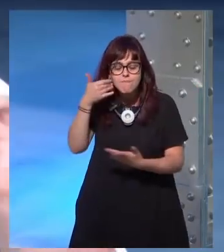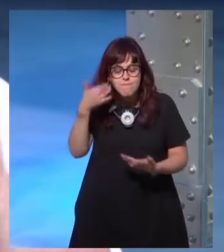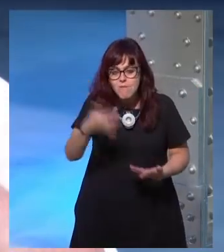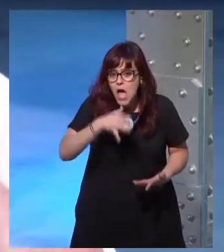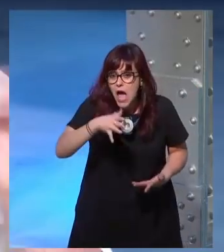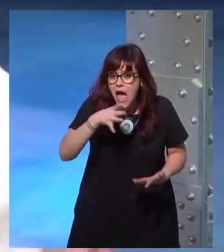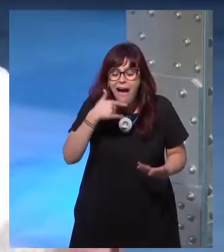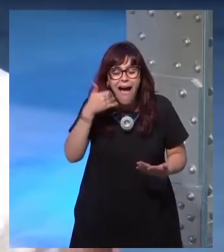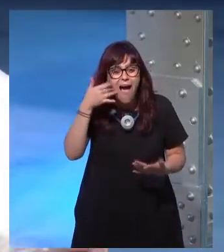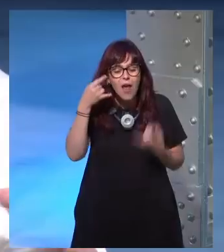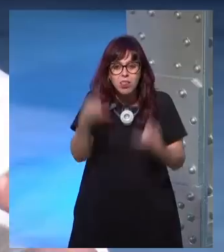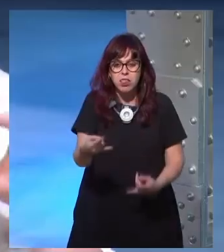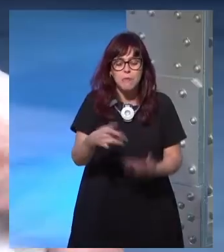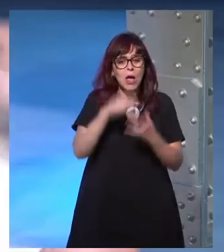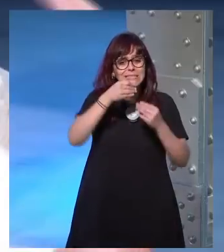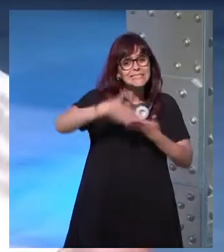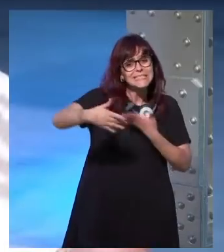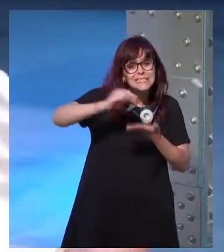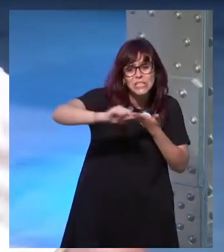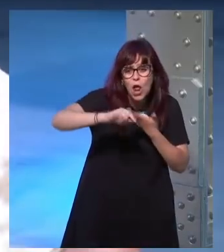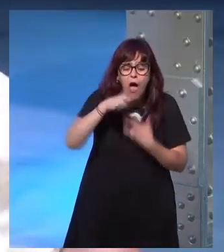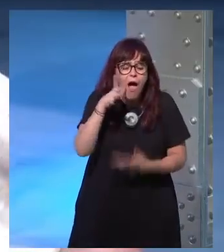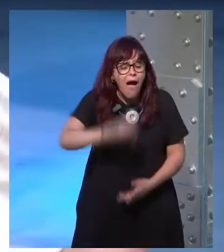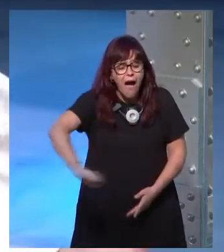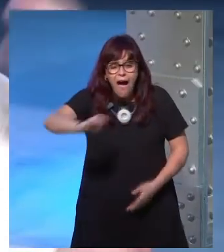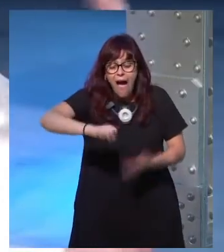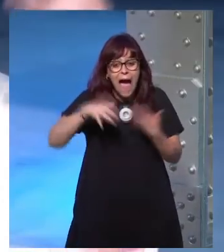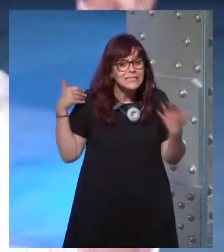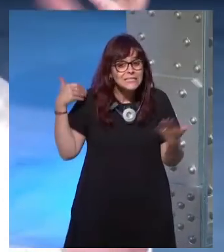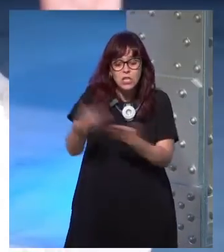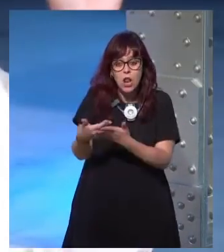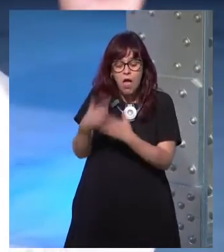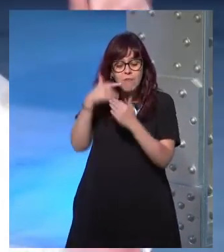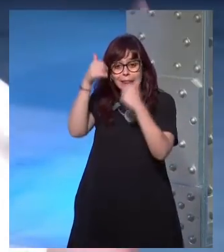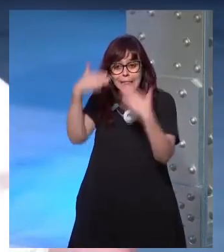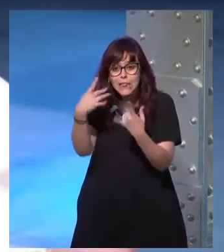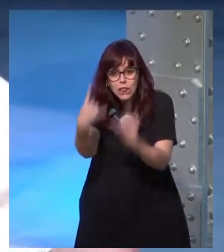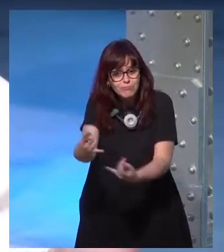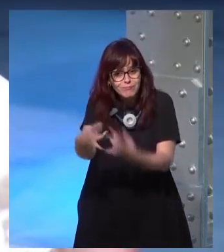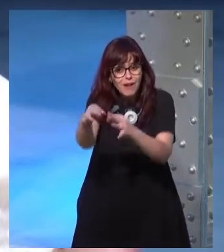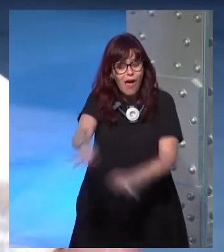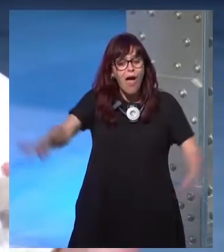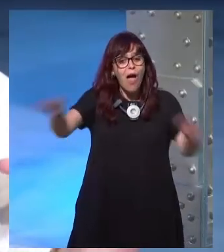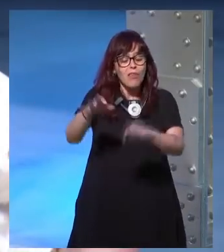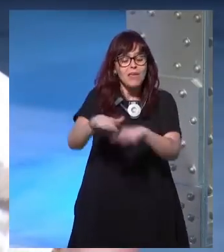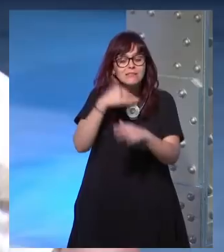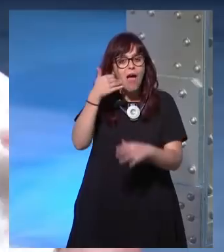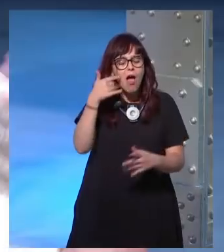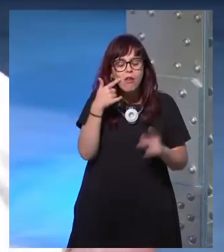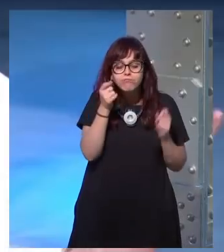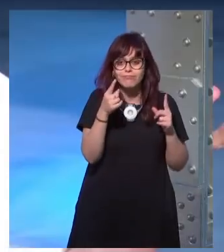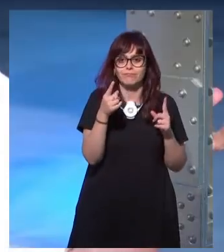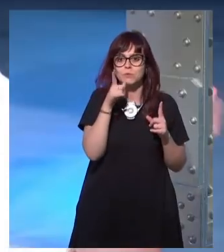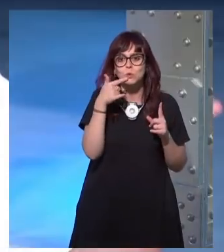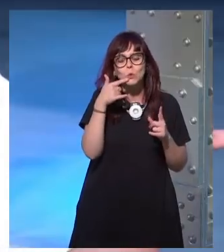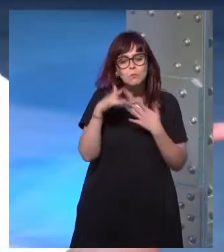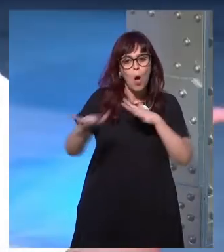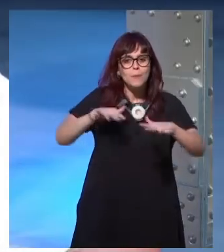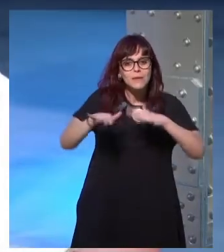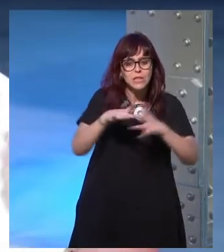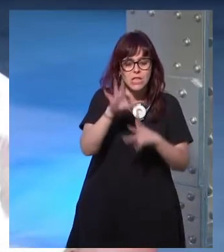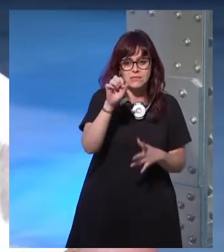extraordinary writers. This was one of the things that kind of got overshadowed in the sad puppy thing, is that the work